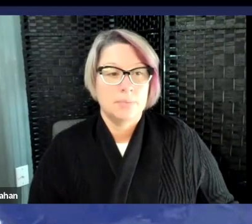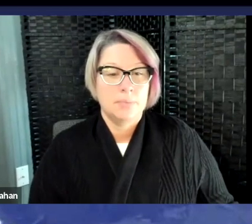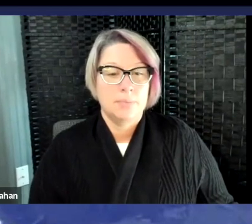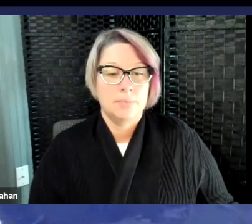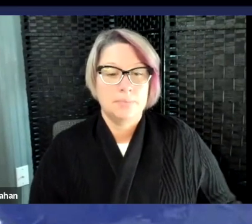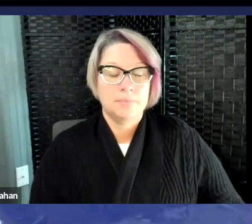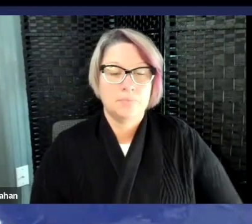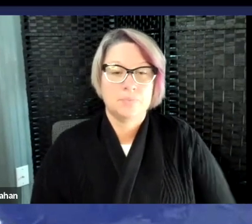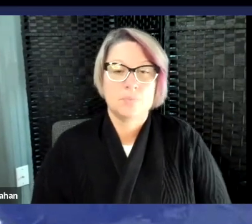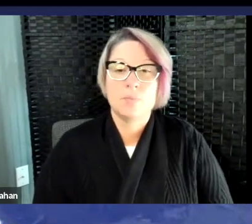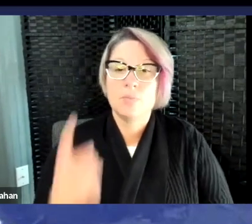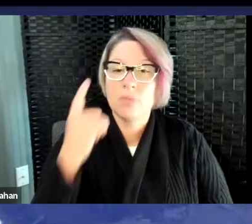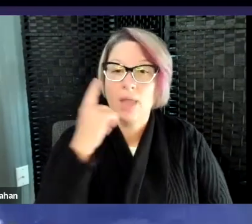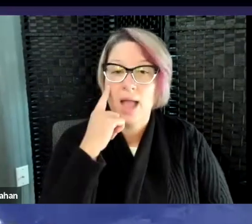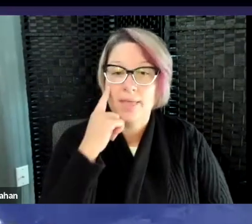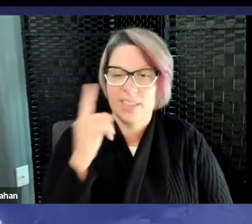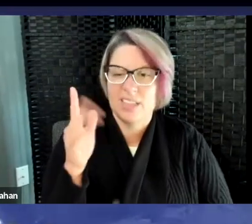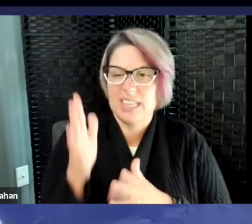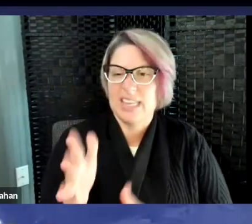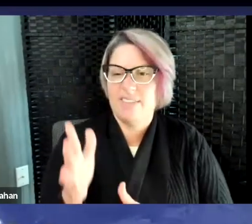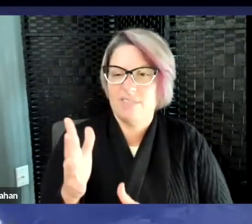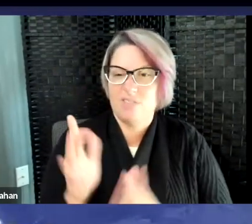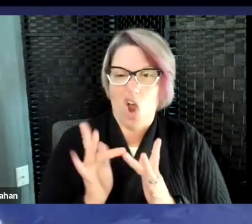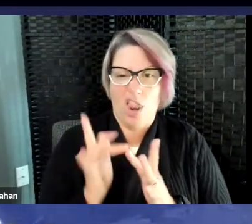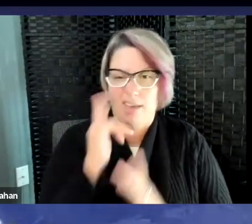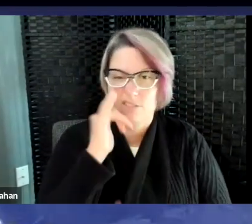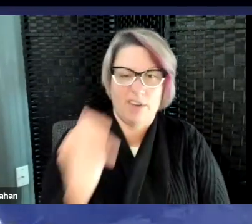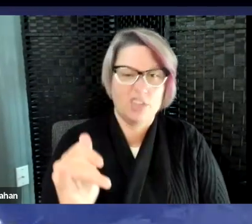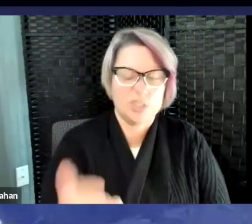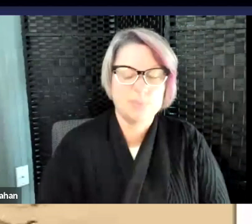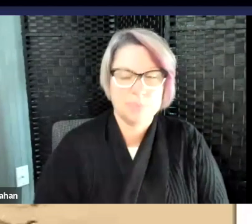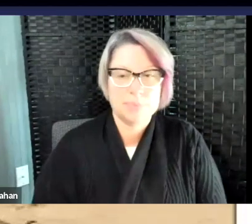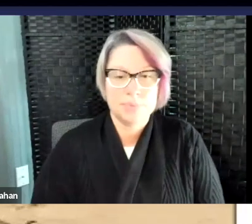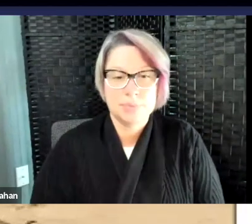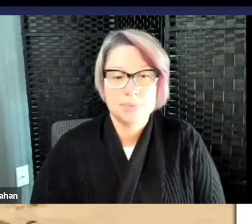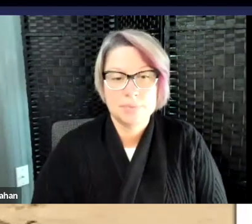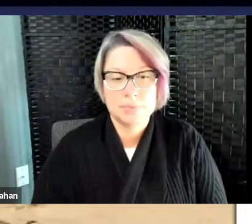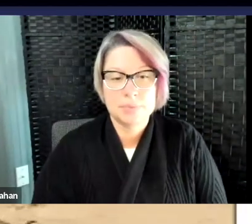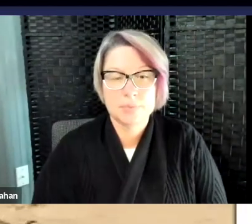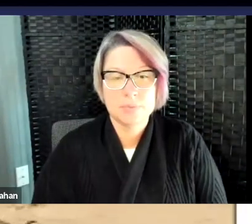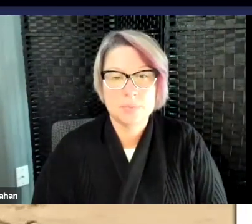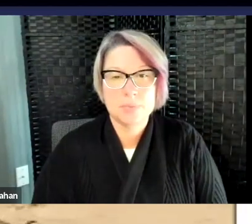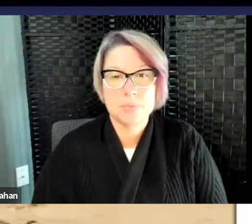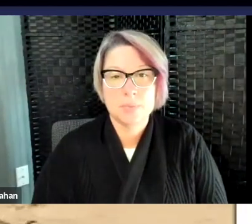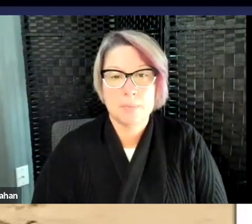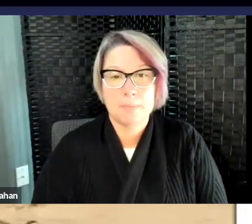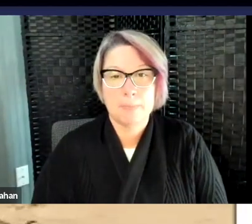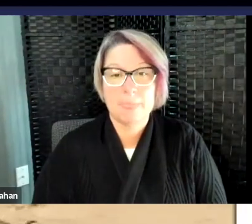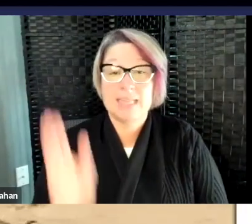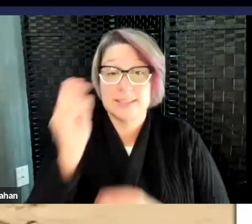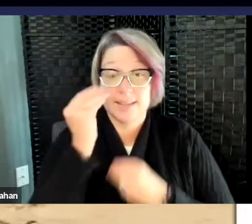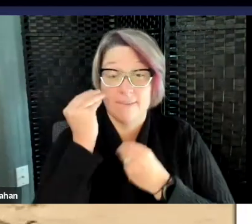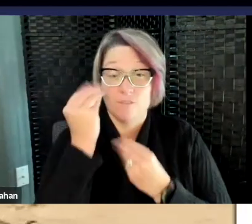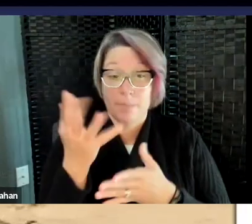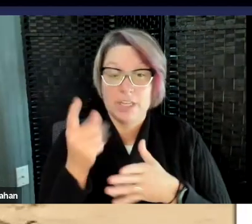Eden, I think it's leaving something that stays online forever. Yep. You guys got this, right? I think that's exactly what it is. It's the information that you